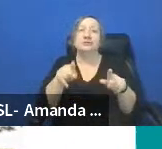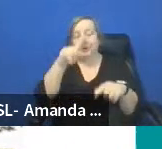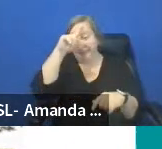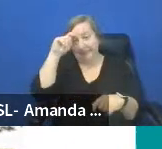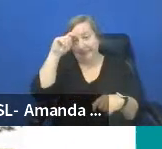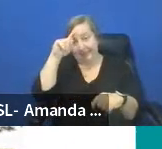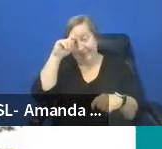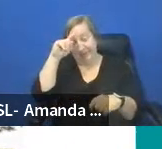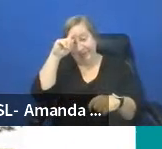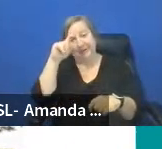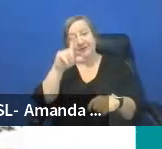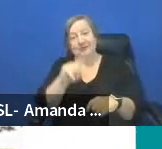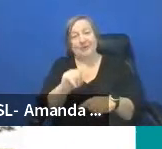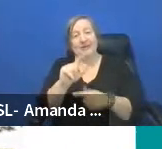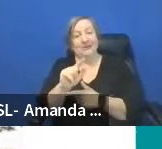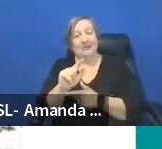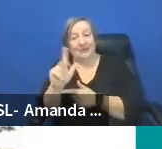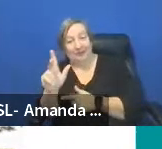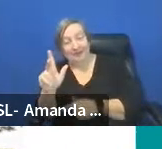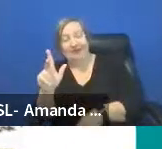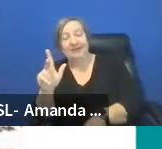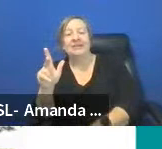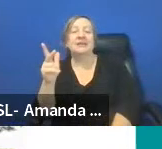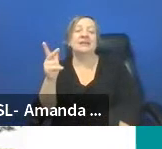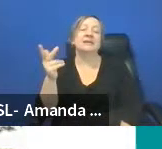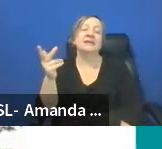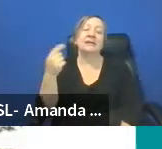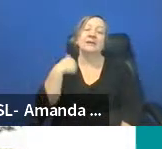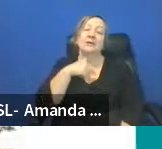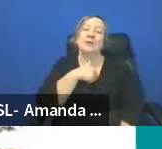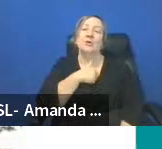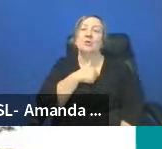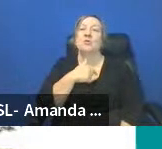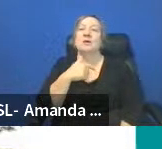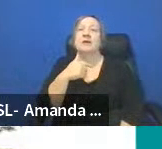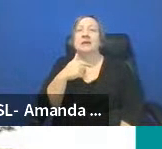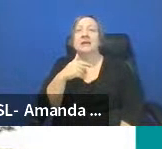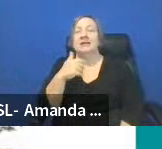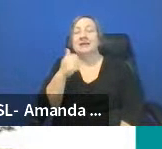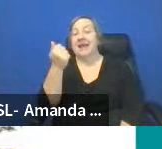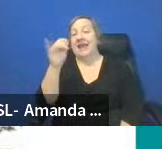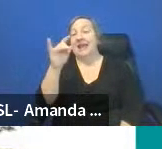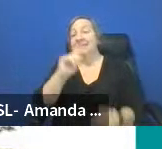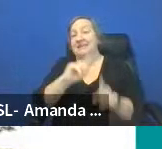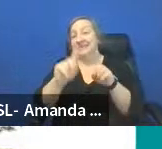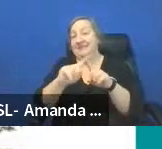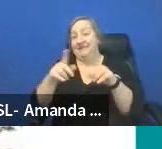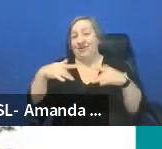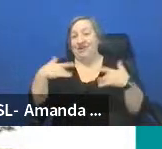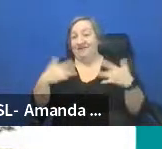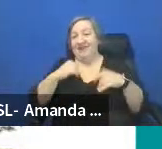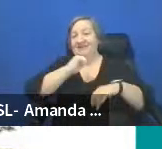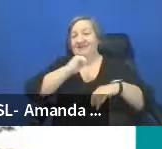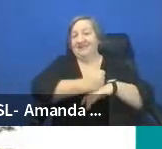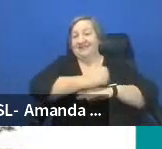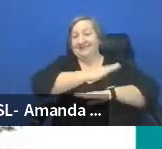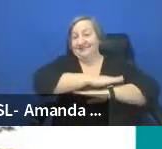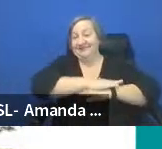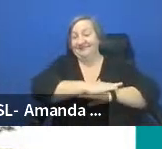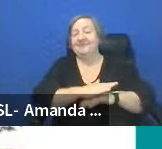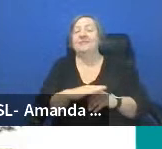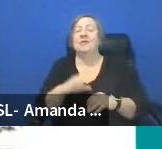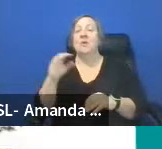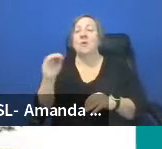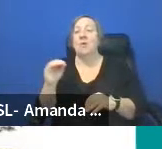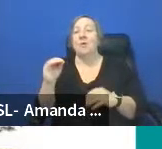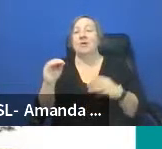of 2023, we tabled at 18 events total, split evenly between Oregon